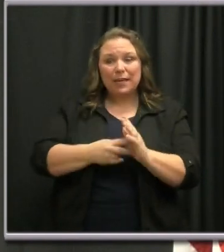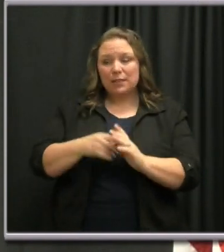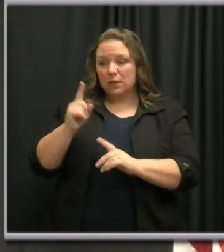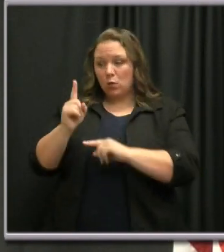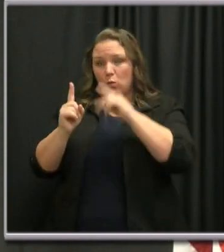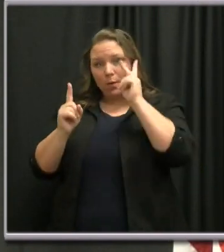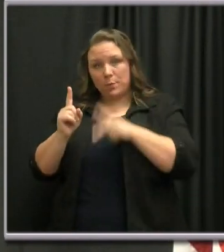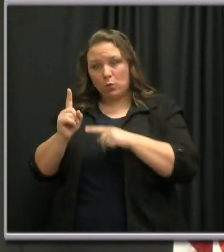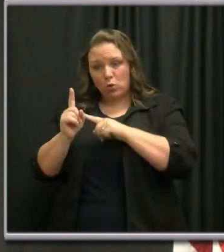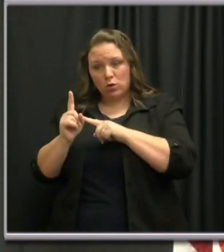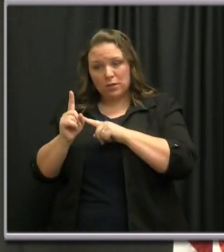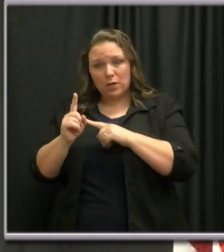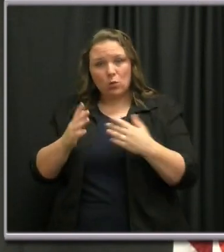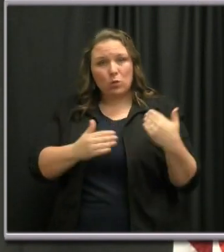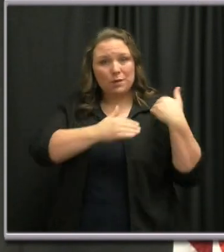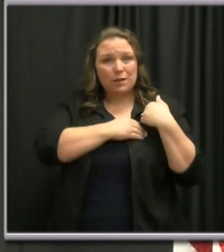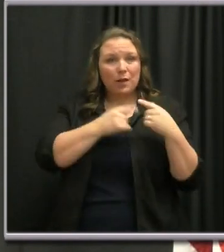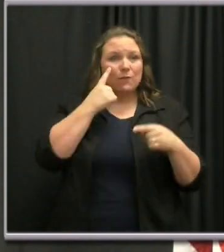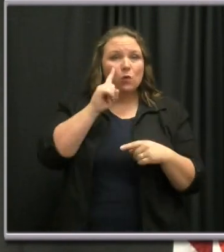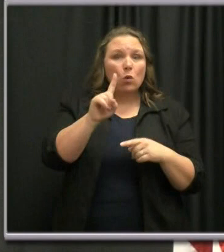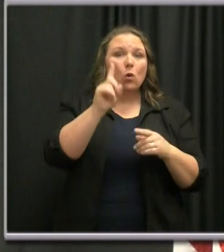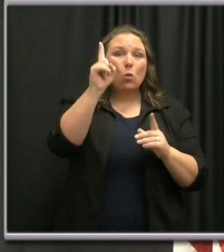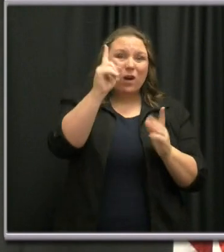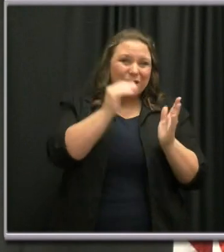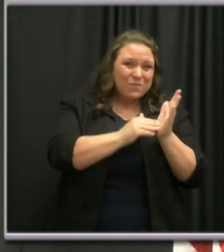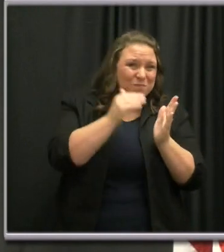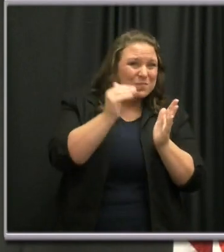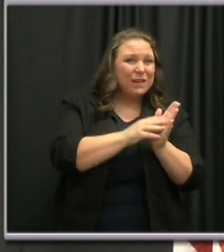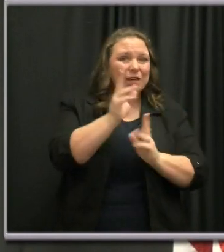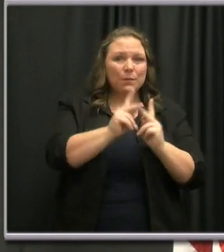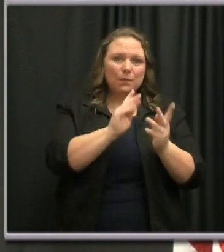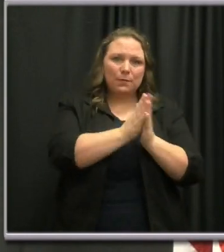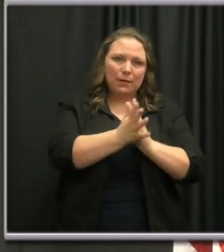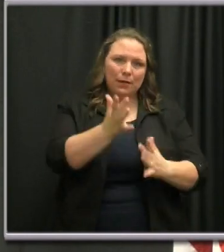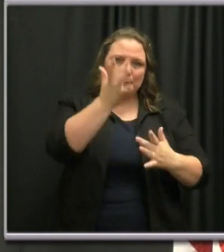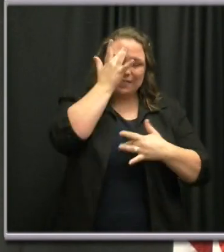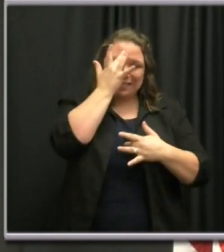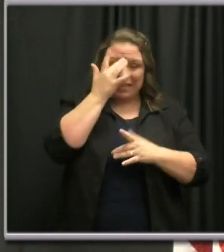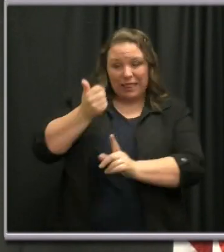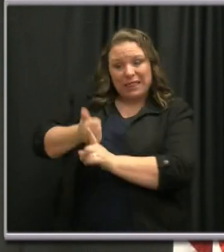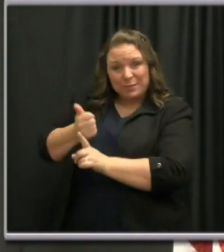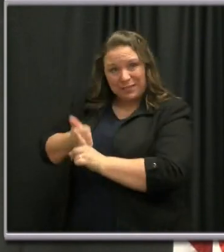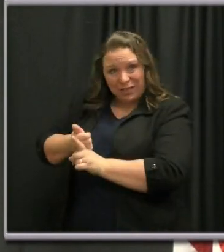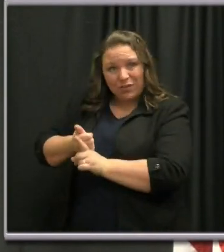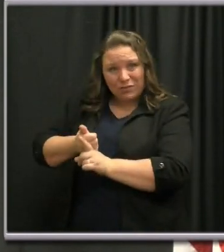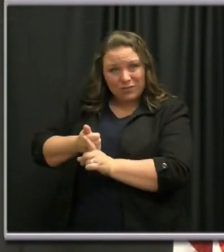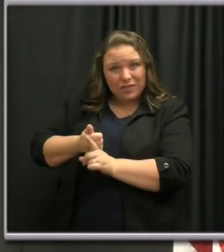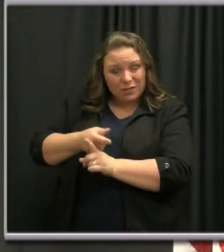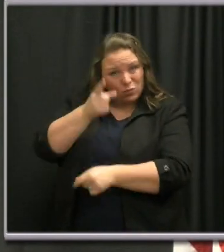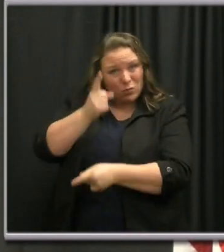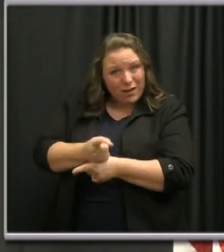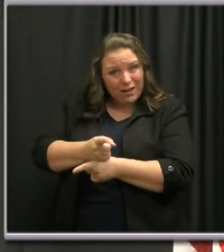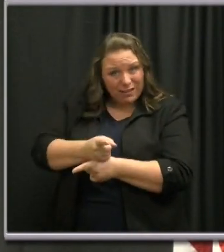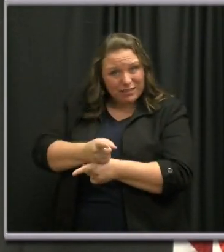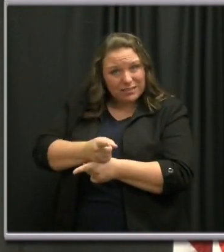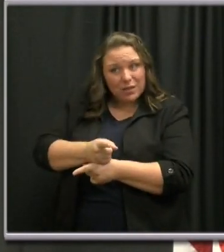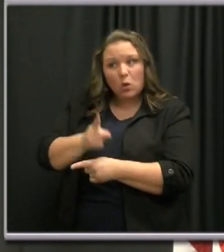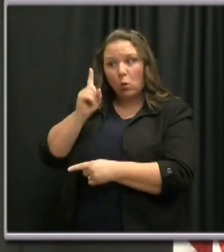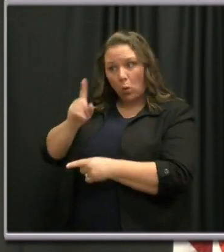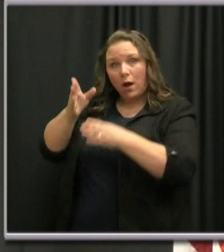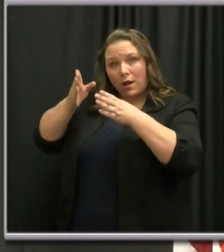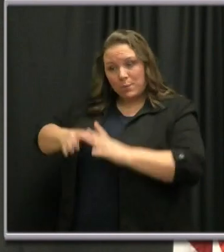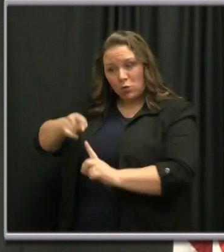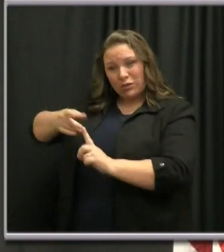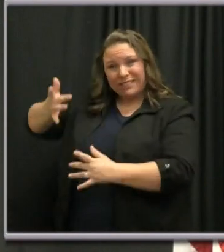person could be responsible for 1 million infections on their own. Yes, you heard me correctly. One